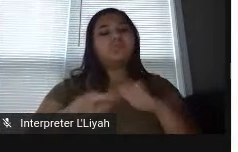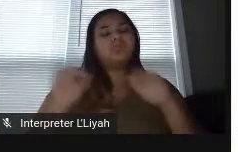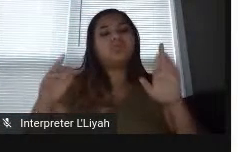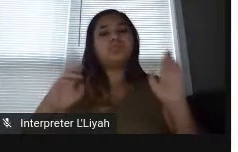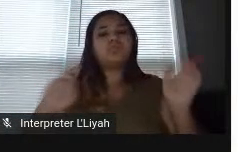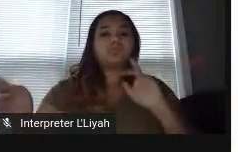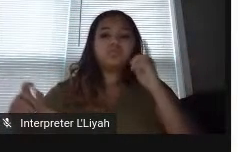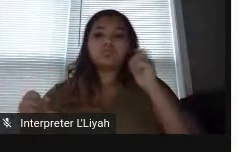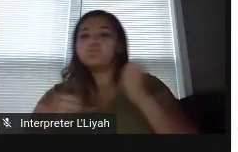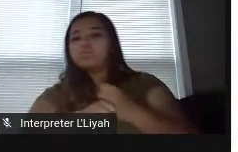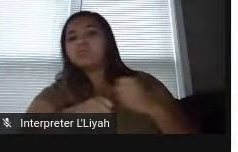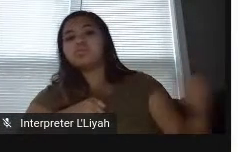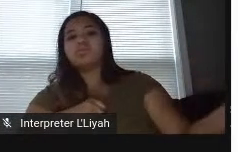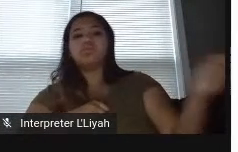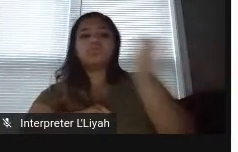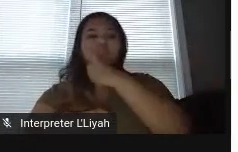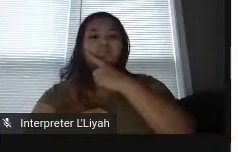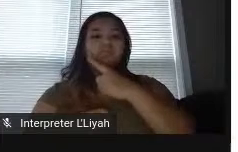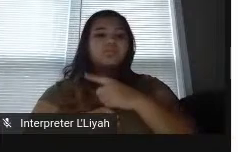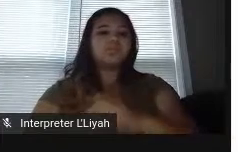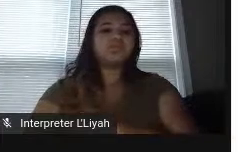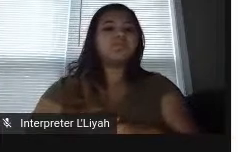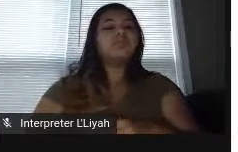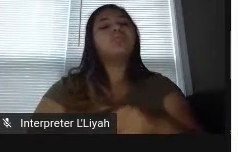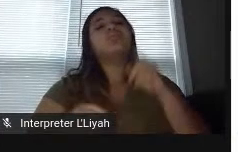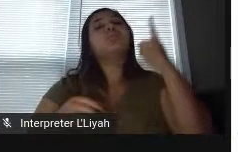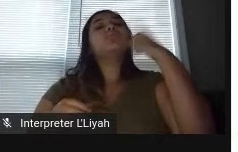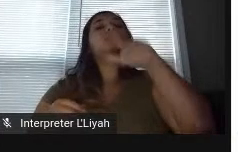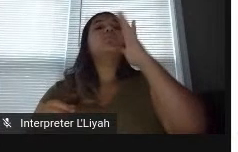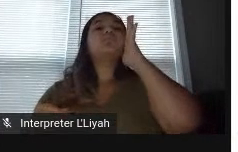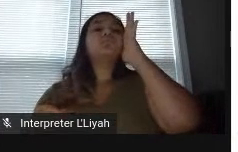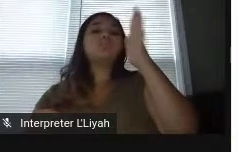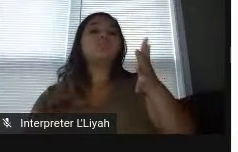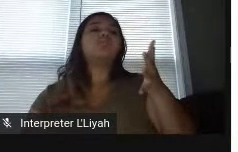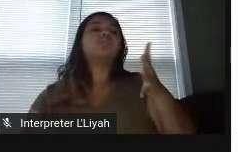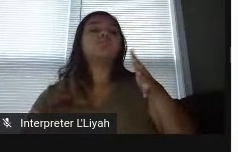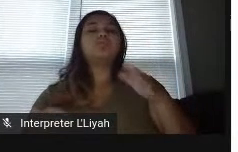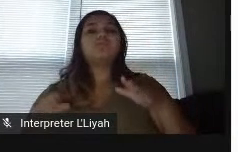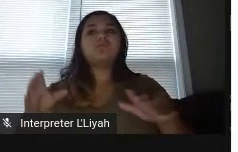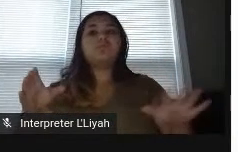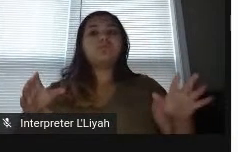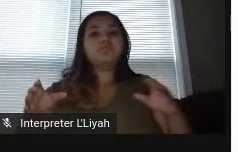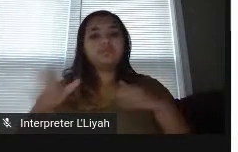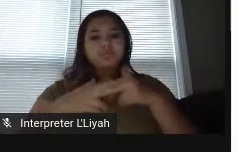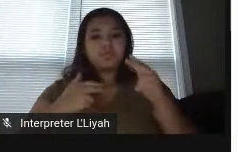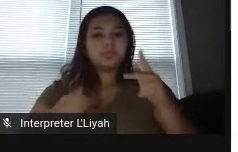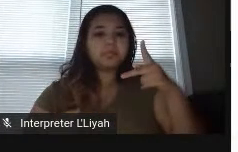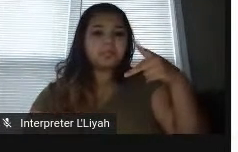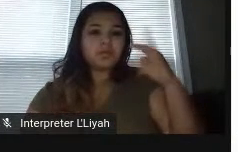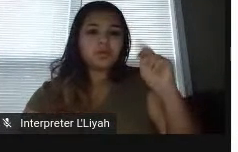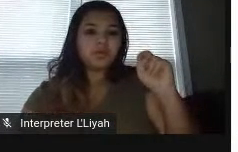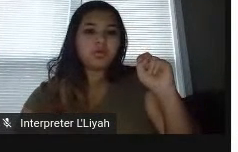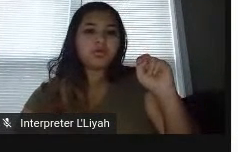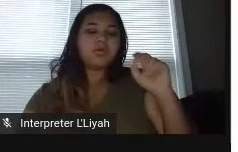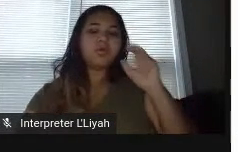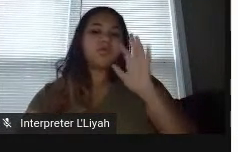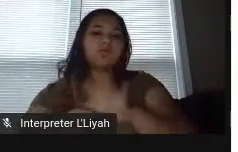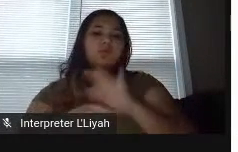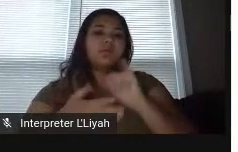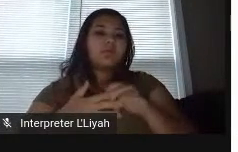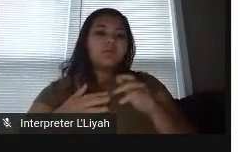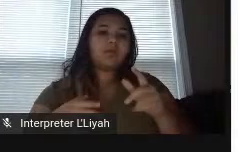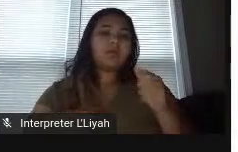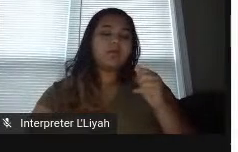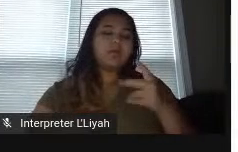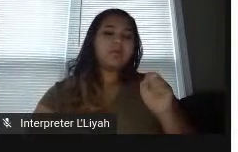for next year. They will build upon and fill in those gaps. So